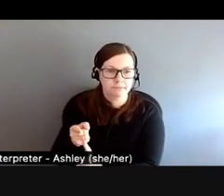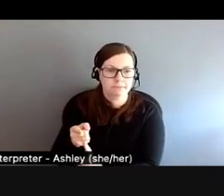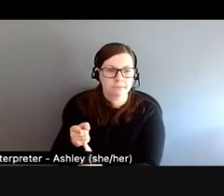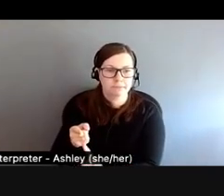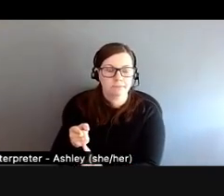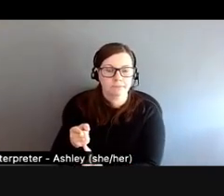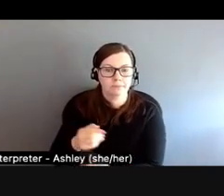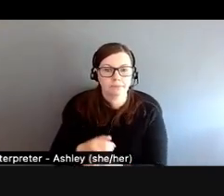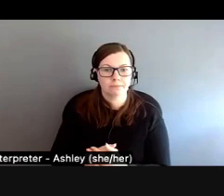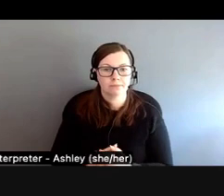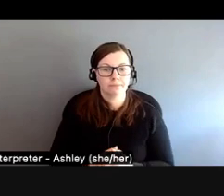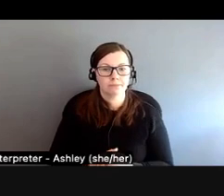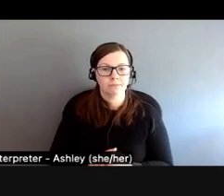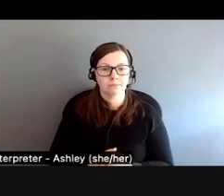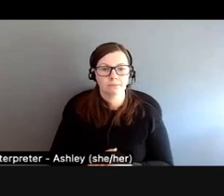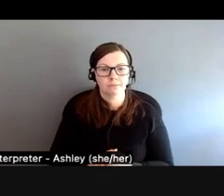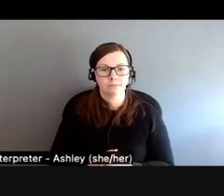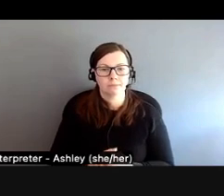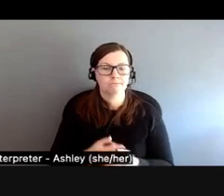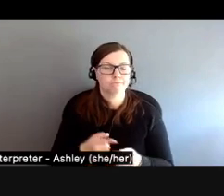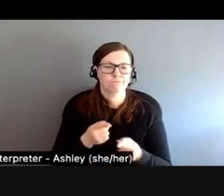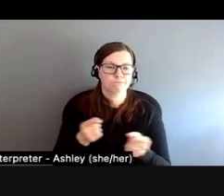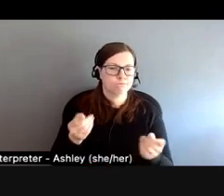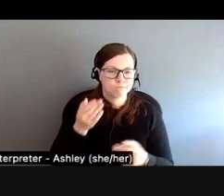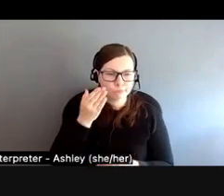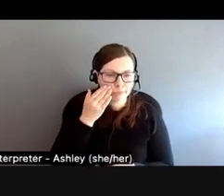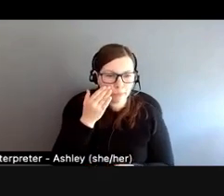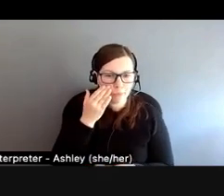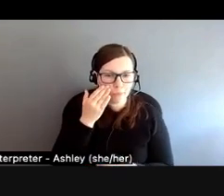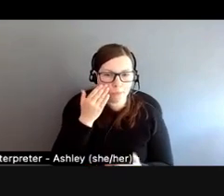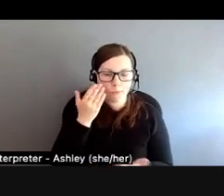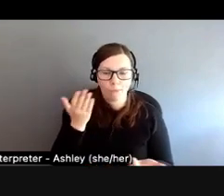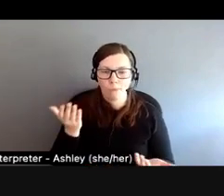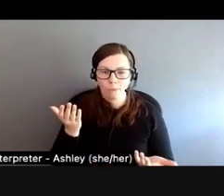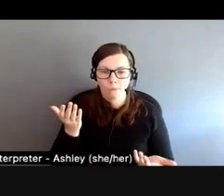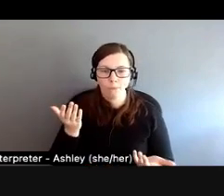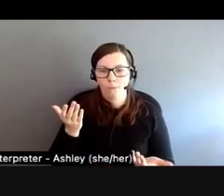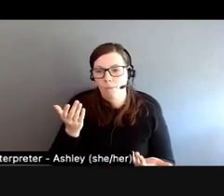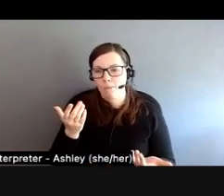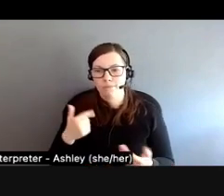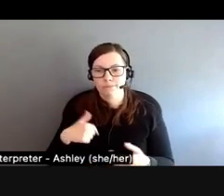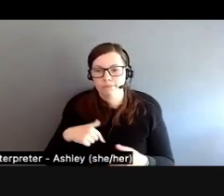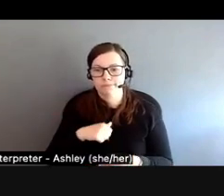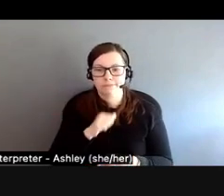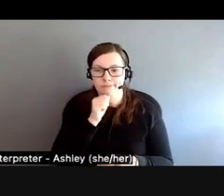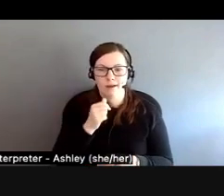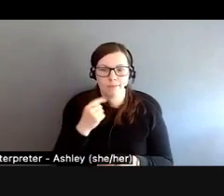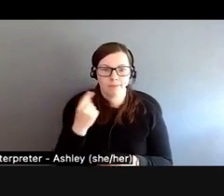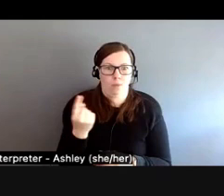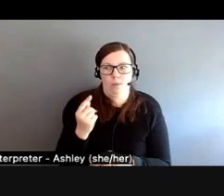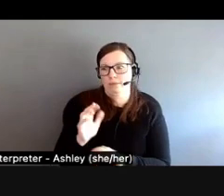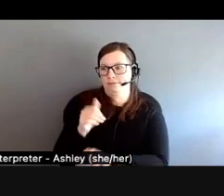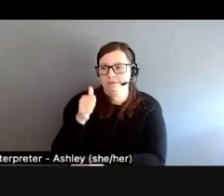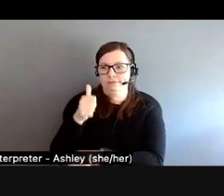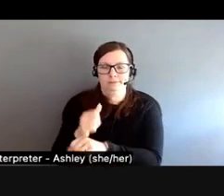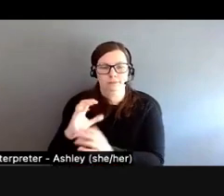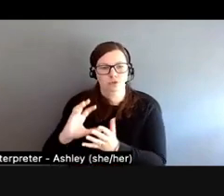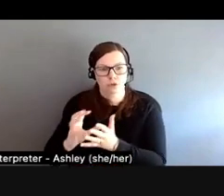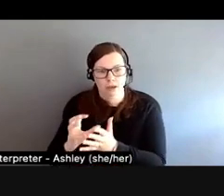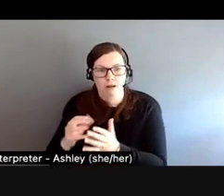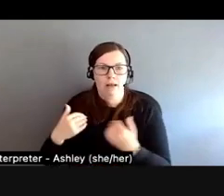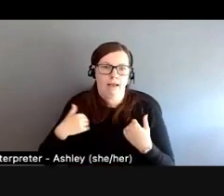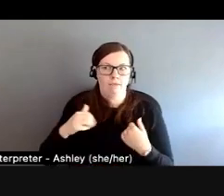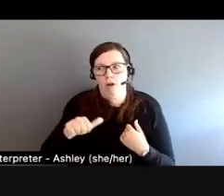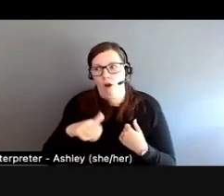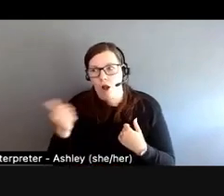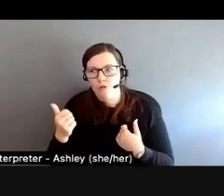So as we know, we are not just kind of working on creating the channel or this project. We have our